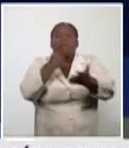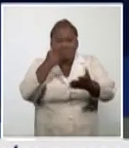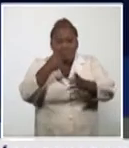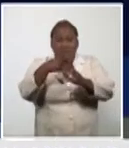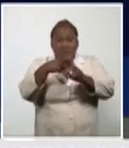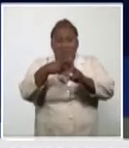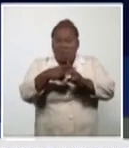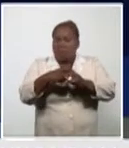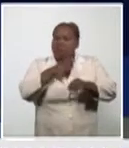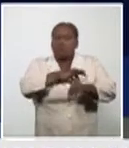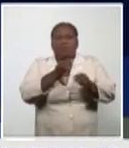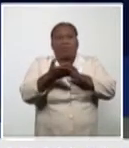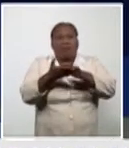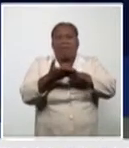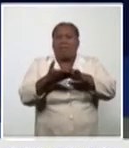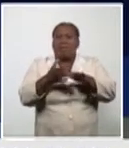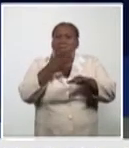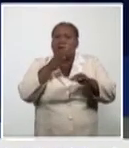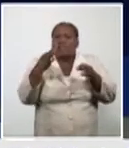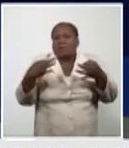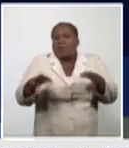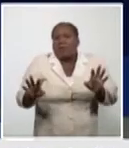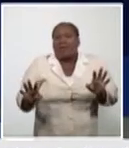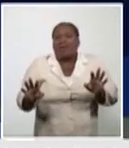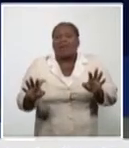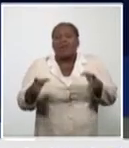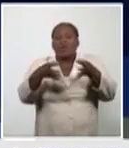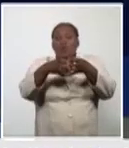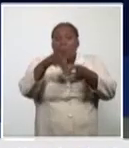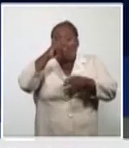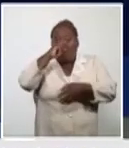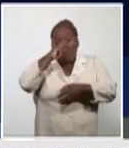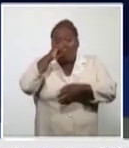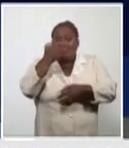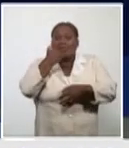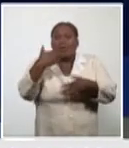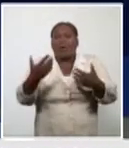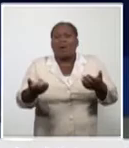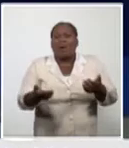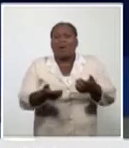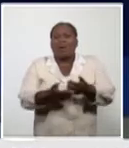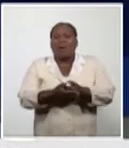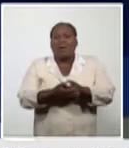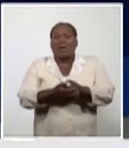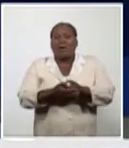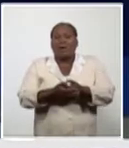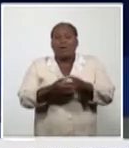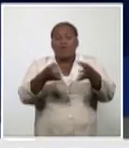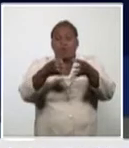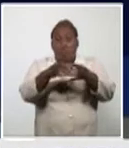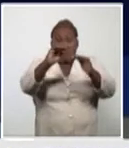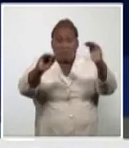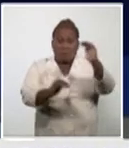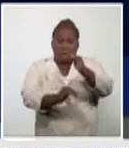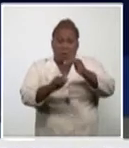followed by people between the ages of 40 and 60 with 18.4%.